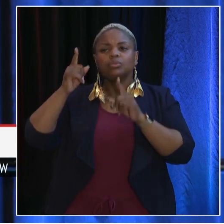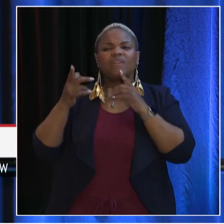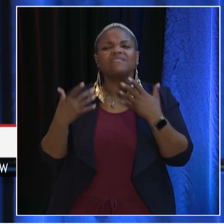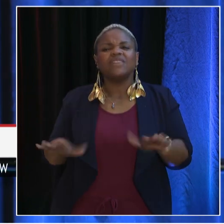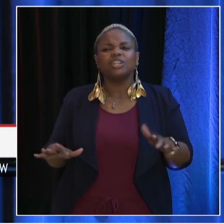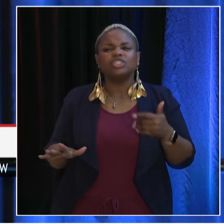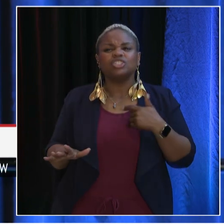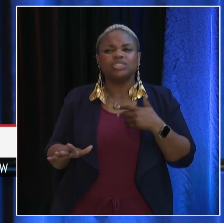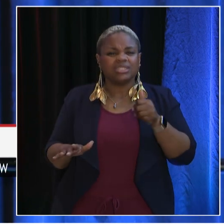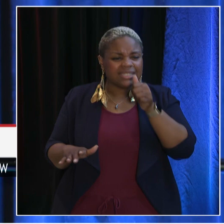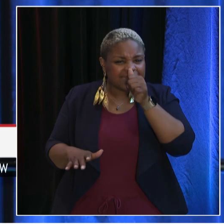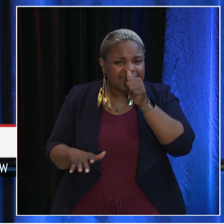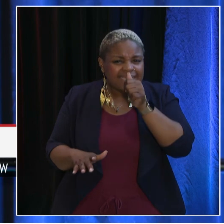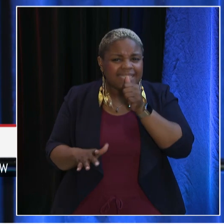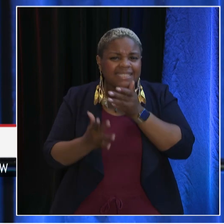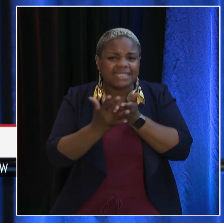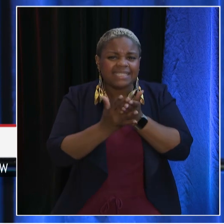imagine.